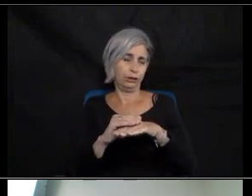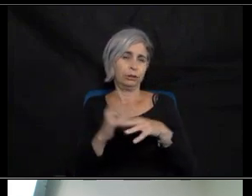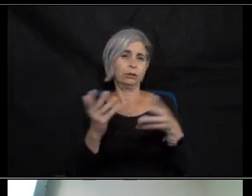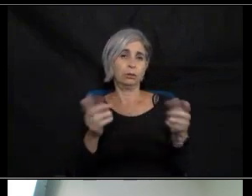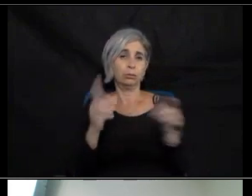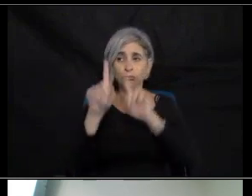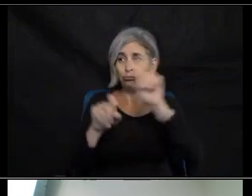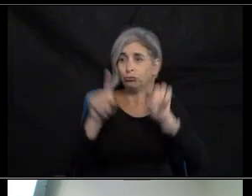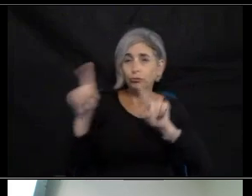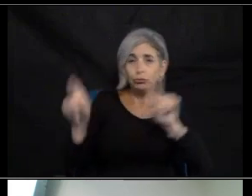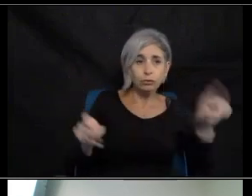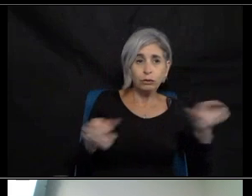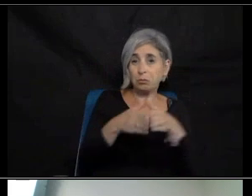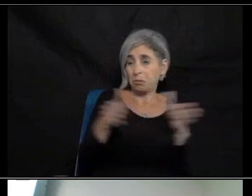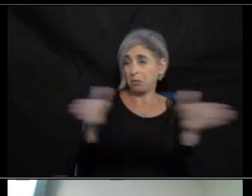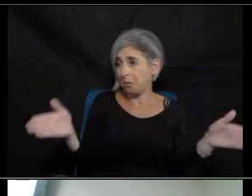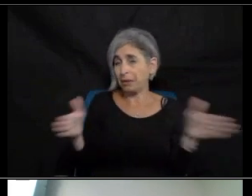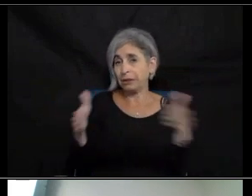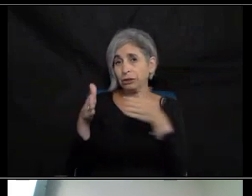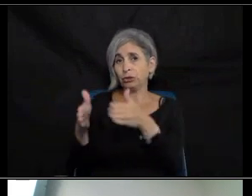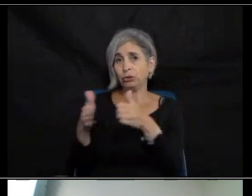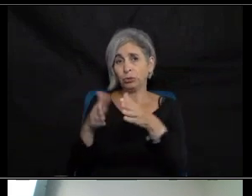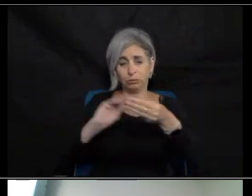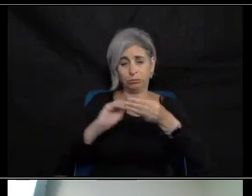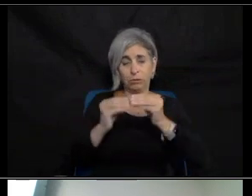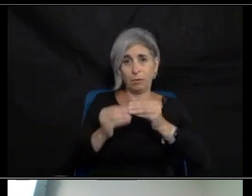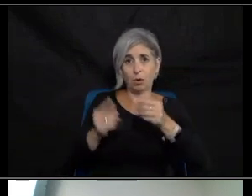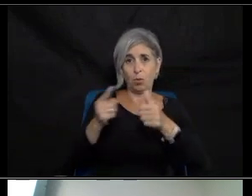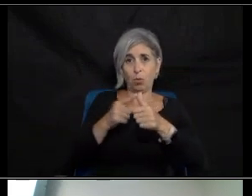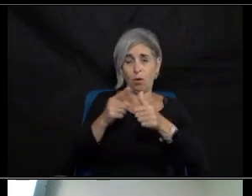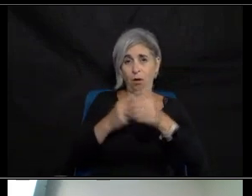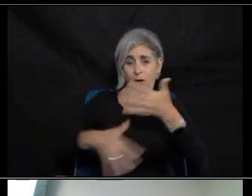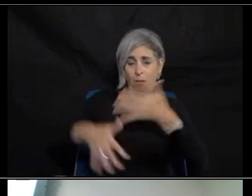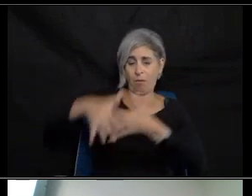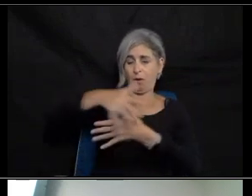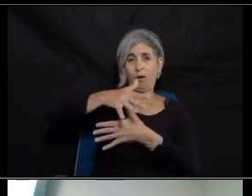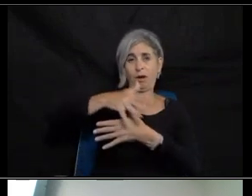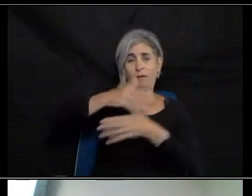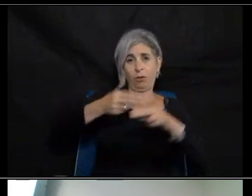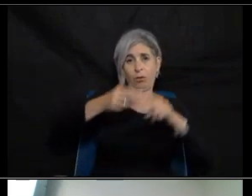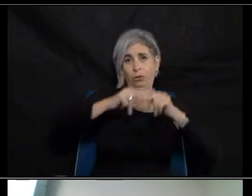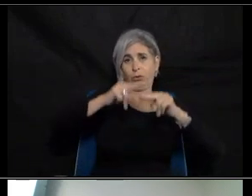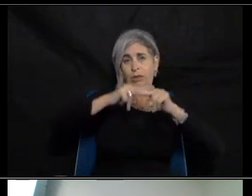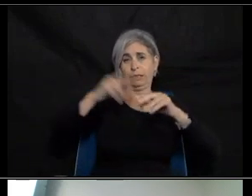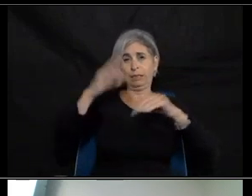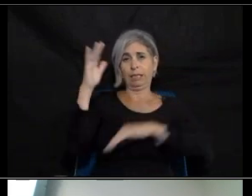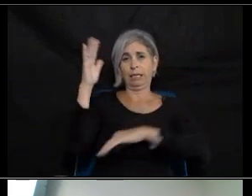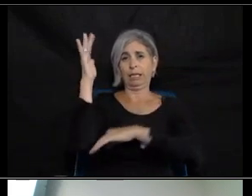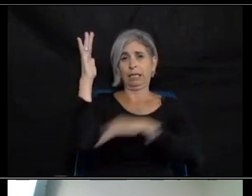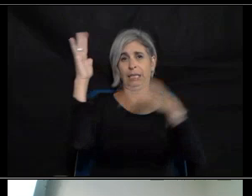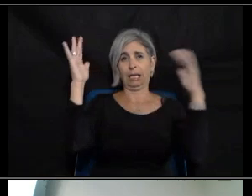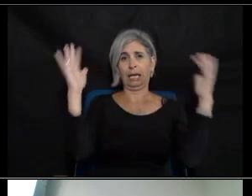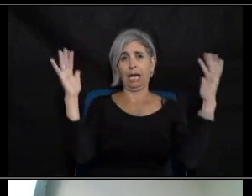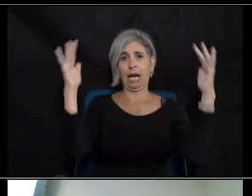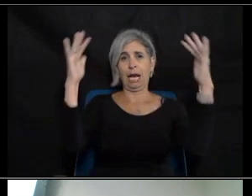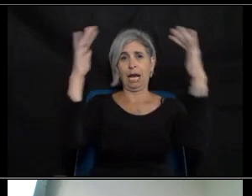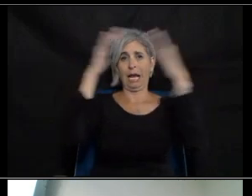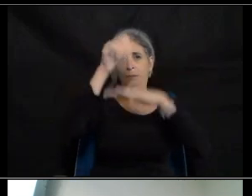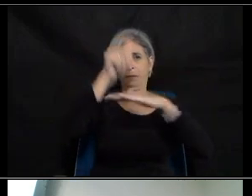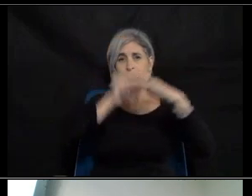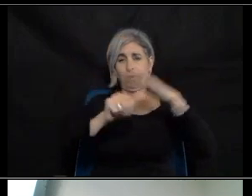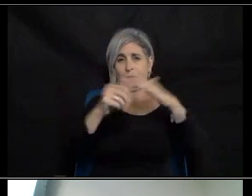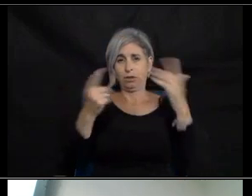this project, streets were ranked the number one priority location for increasing canopy coverage in the city. Next